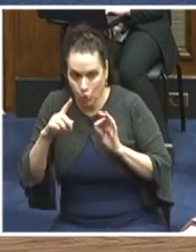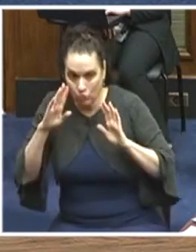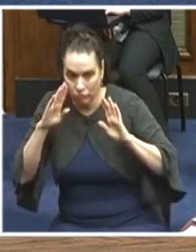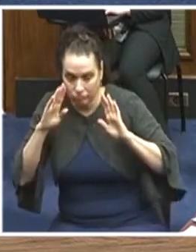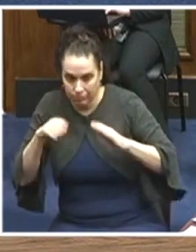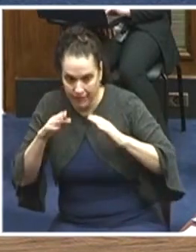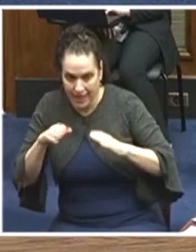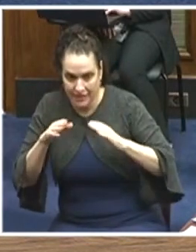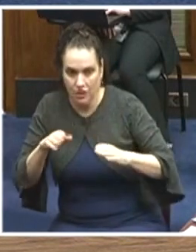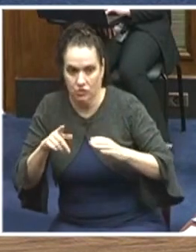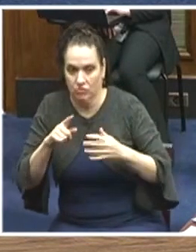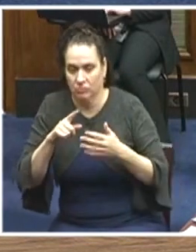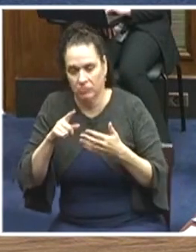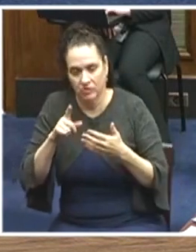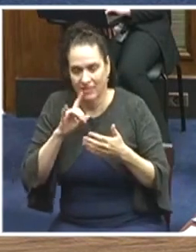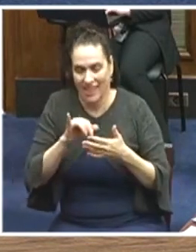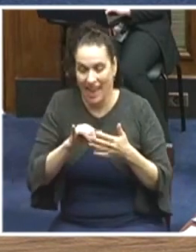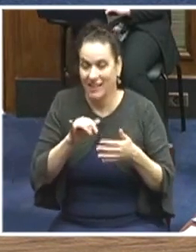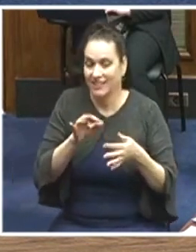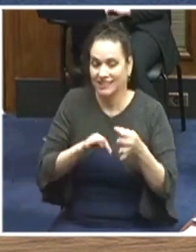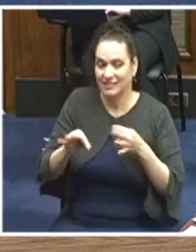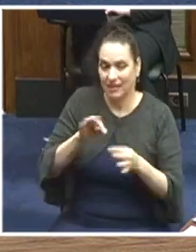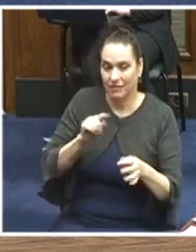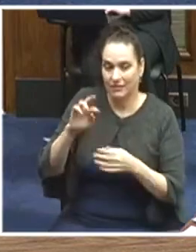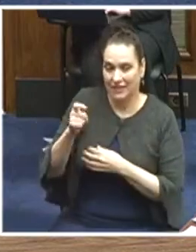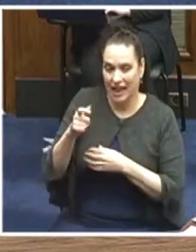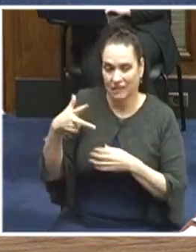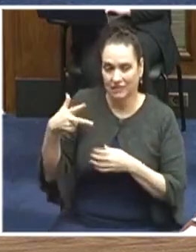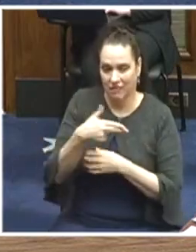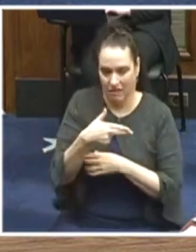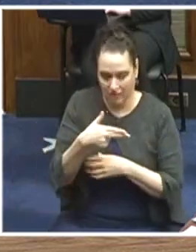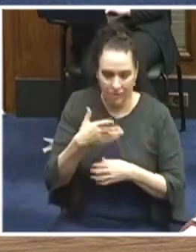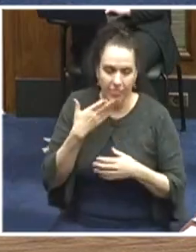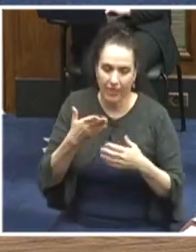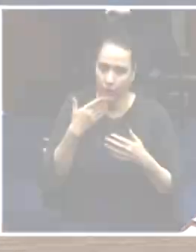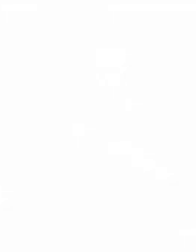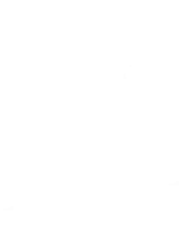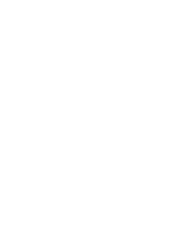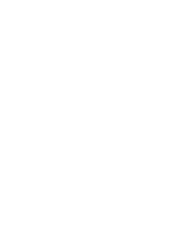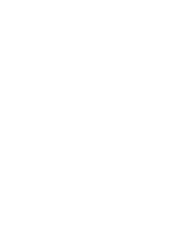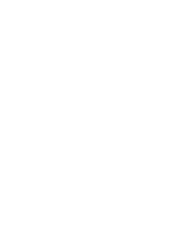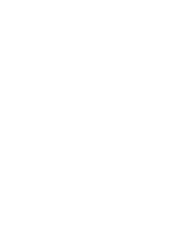matter how deep. I thank both sides for the time given me to air my concerns.